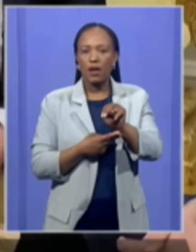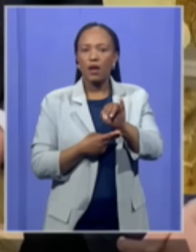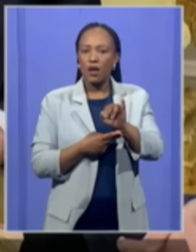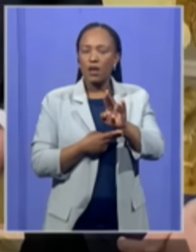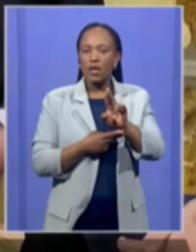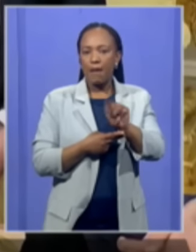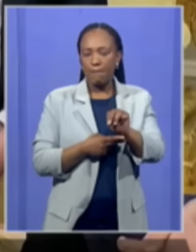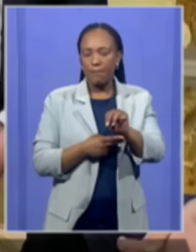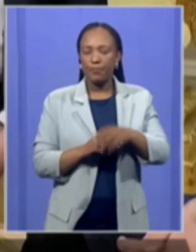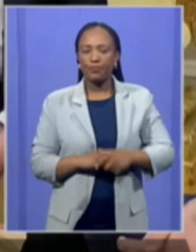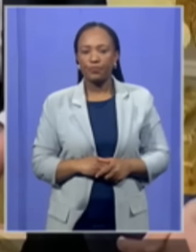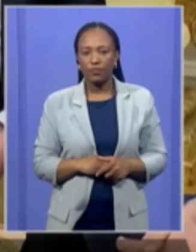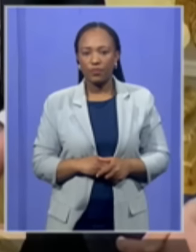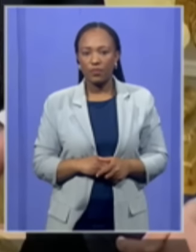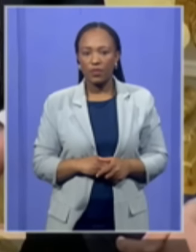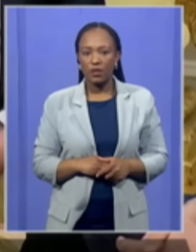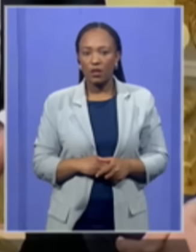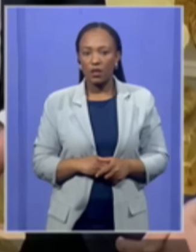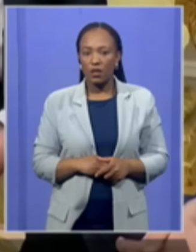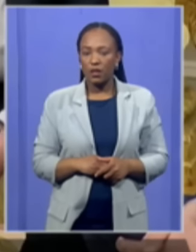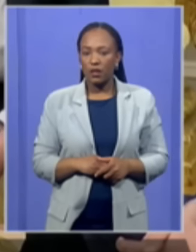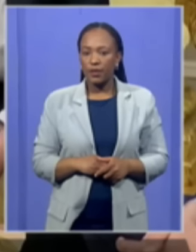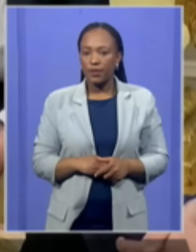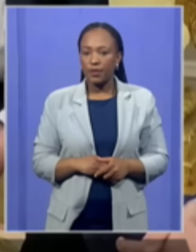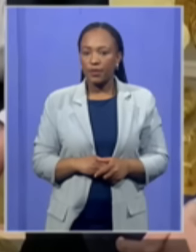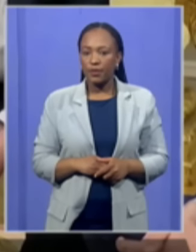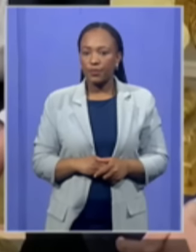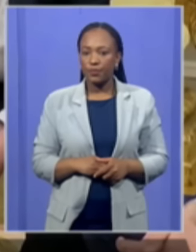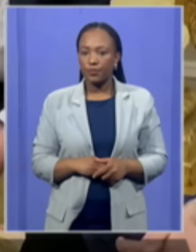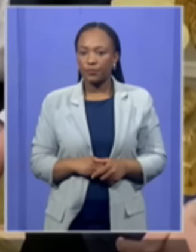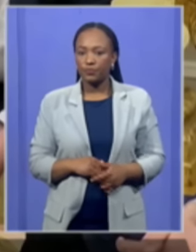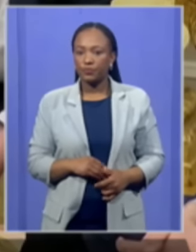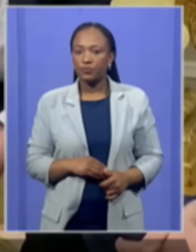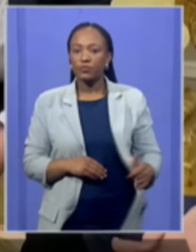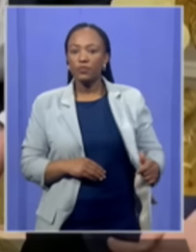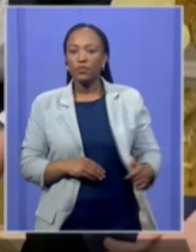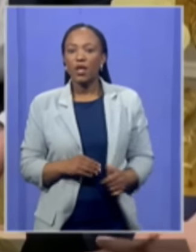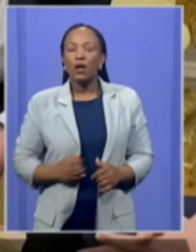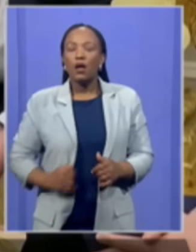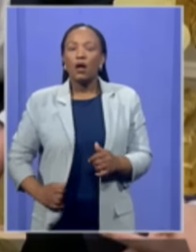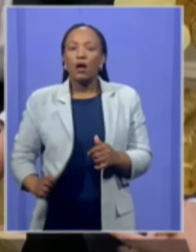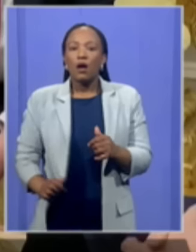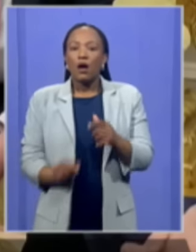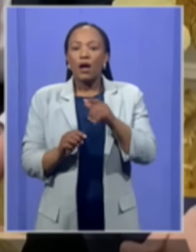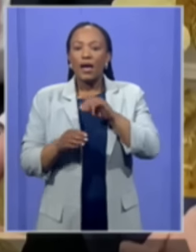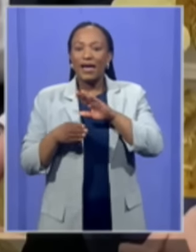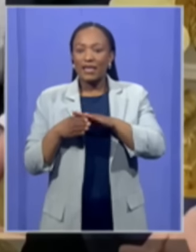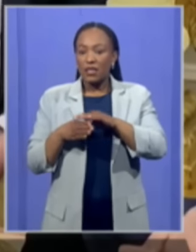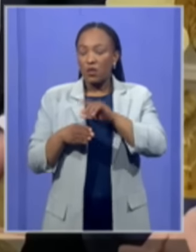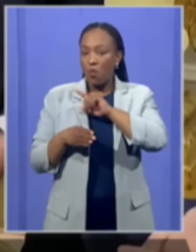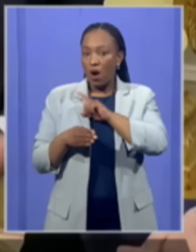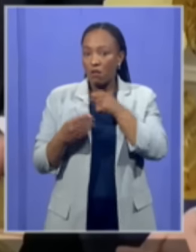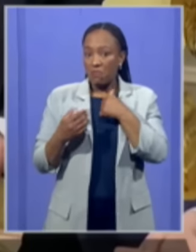One of the reasons that you're here today is to hear that we are very unhappy, I am, with